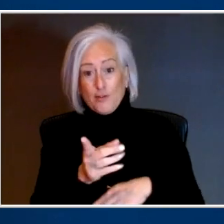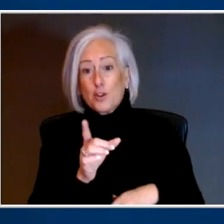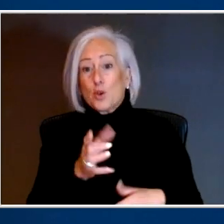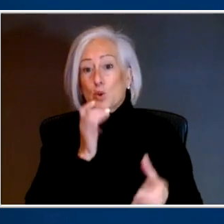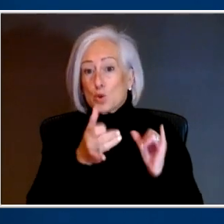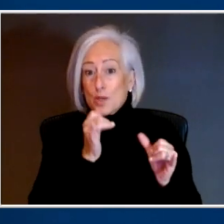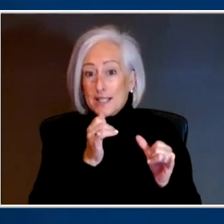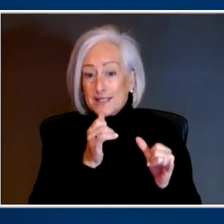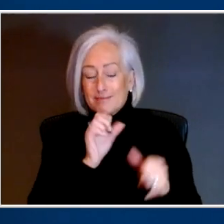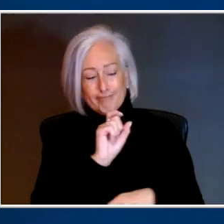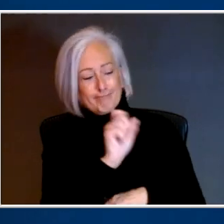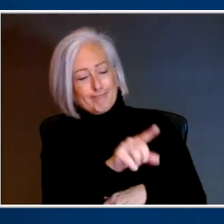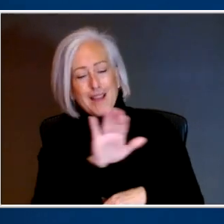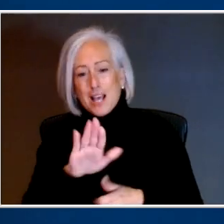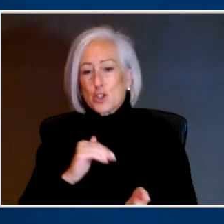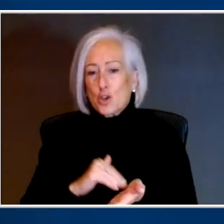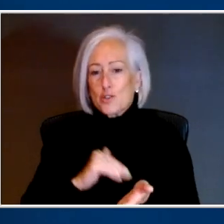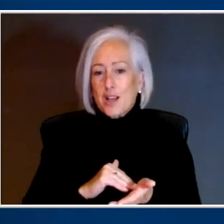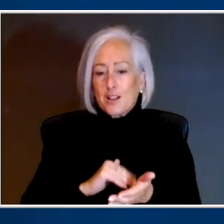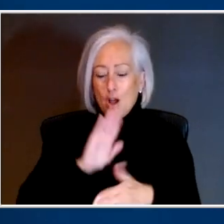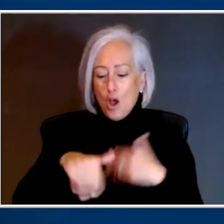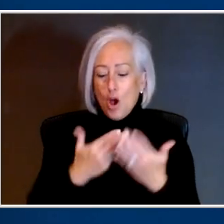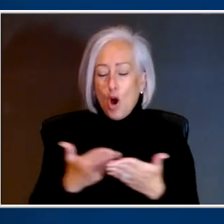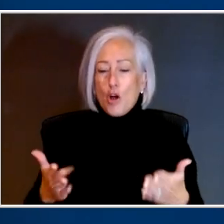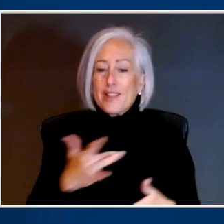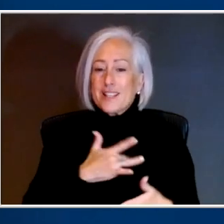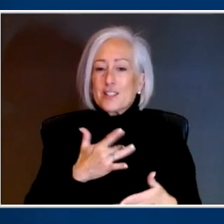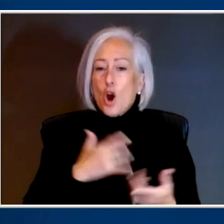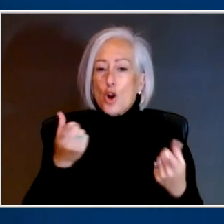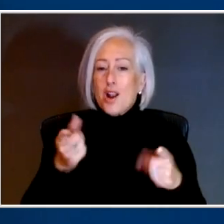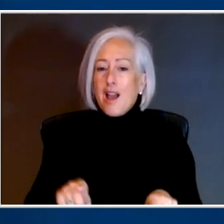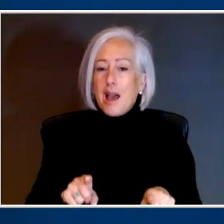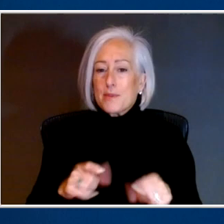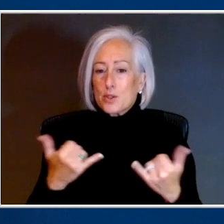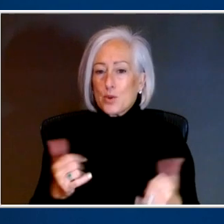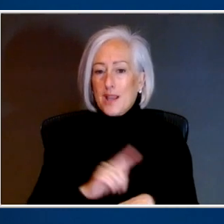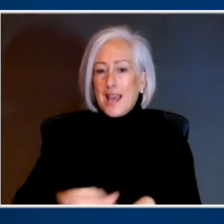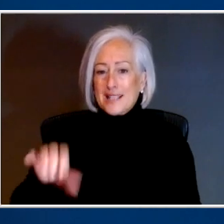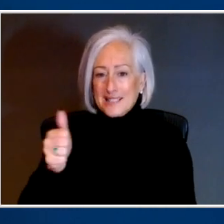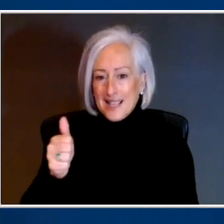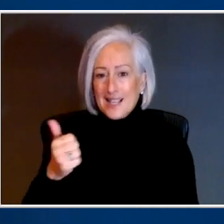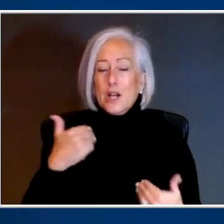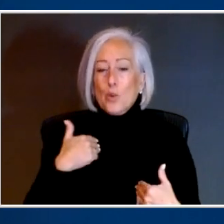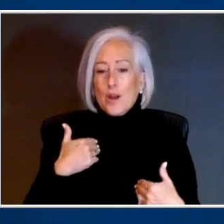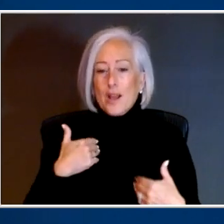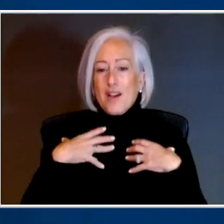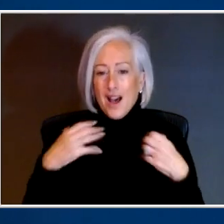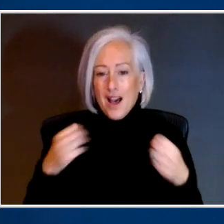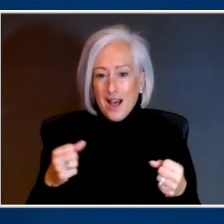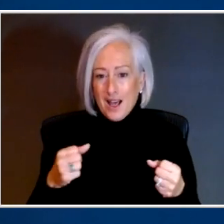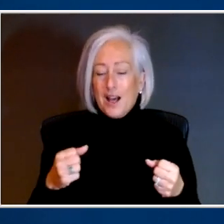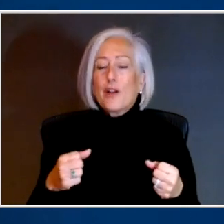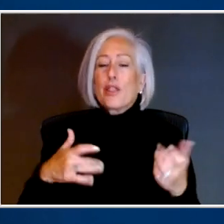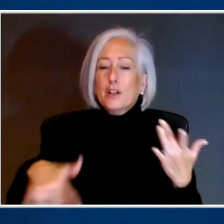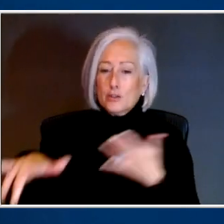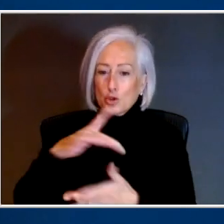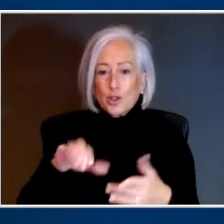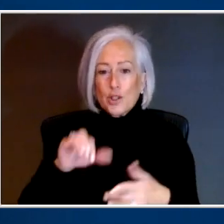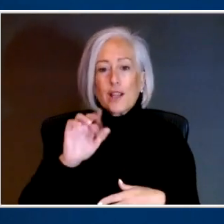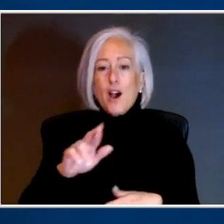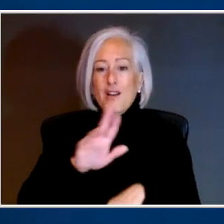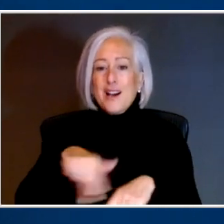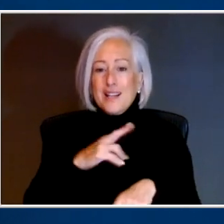All Things Heart is coming up today at 10 a.m. and we have the health journey of a nationally acclaimed artist living right here in Kansas City who got the